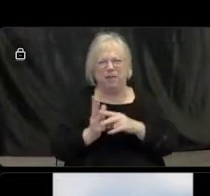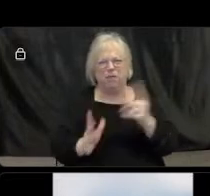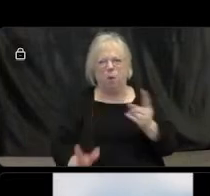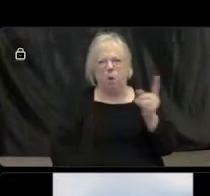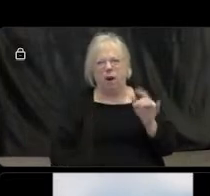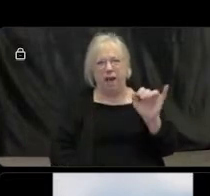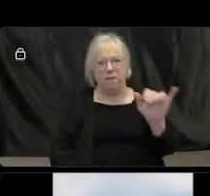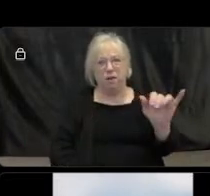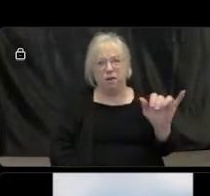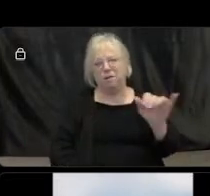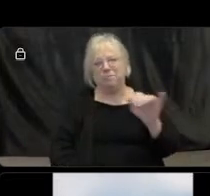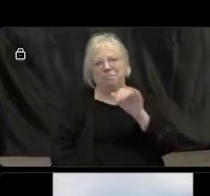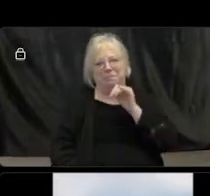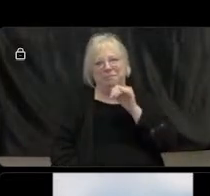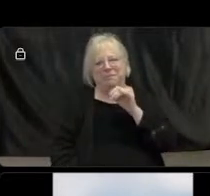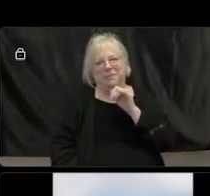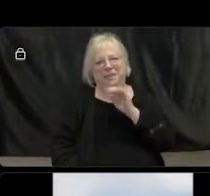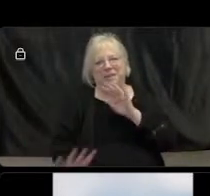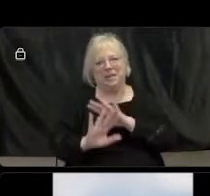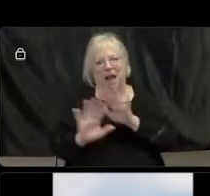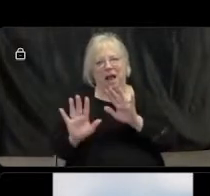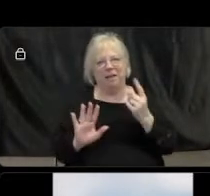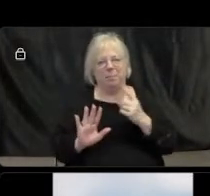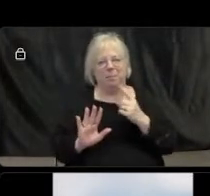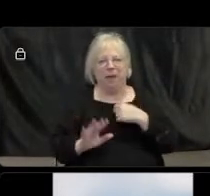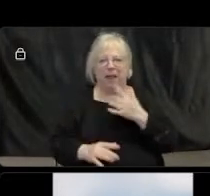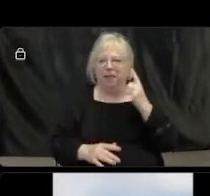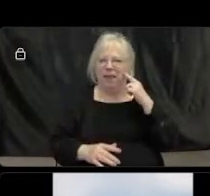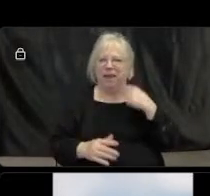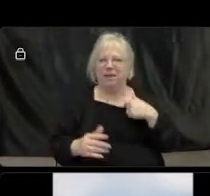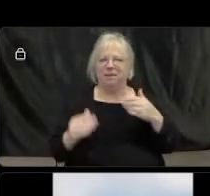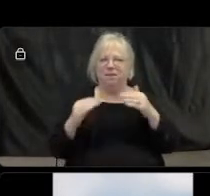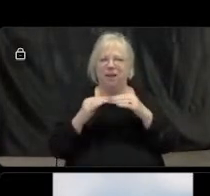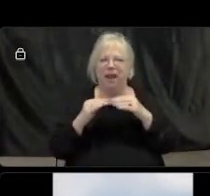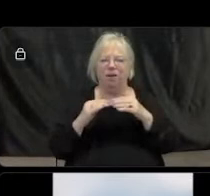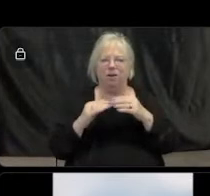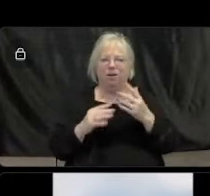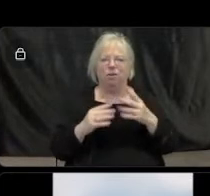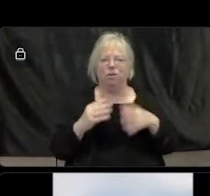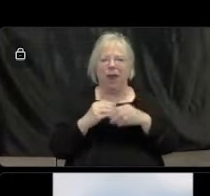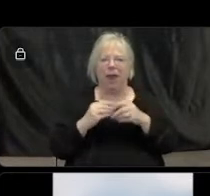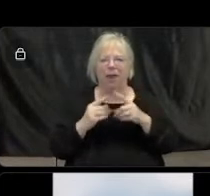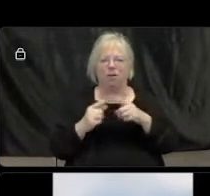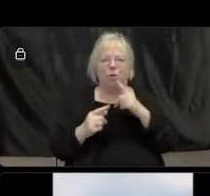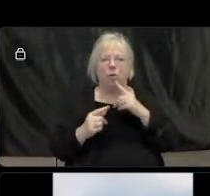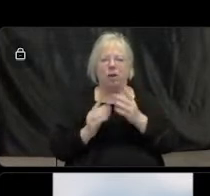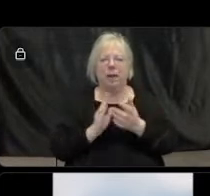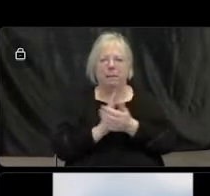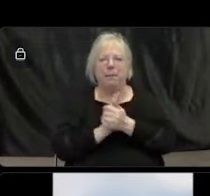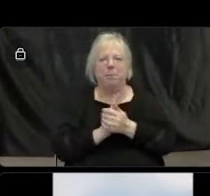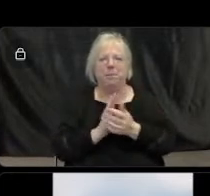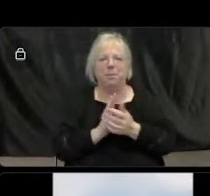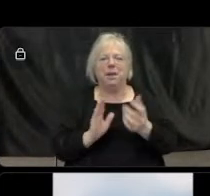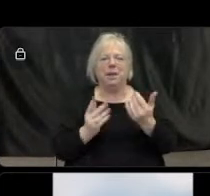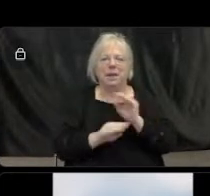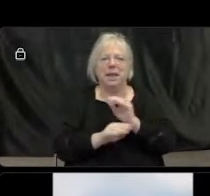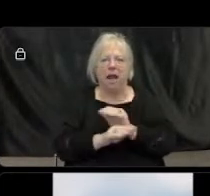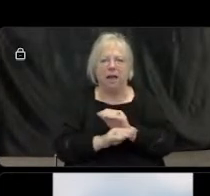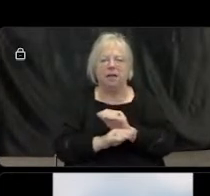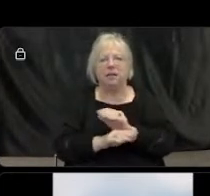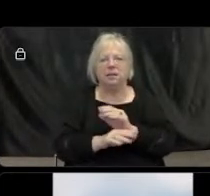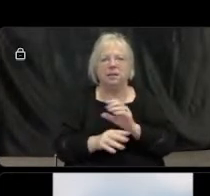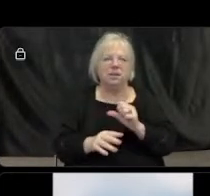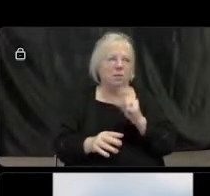So that's not something I think is fair to add to an amendment tonight. So